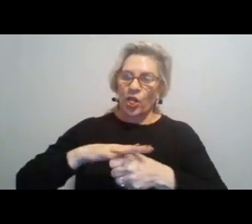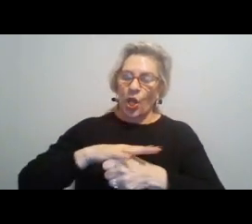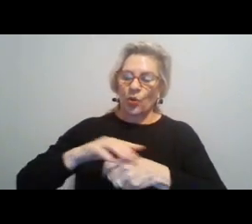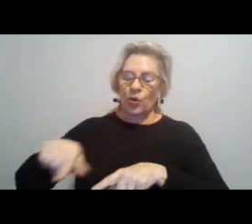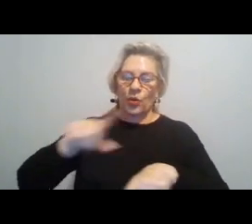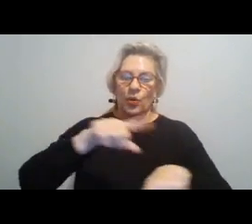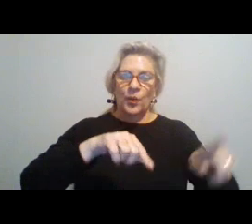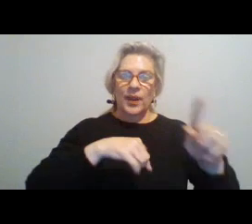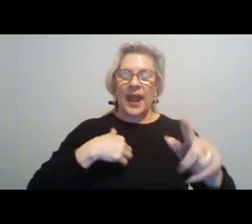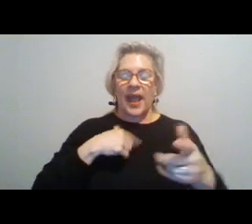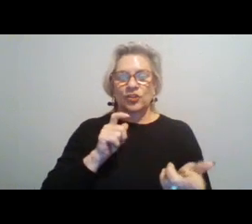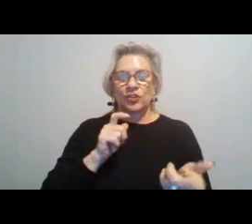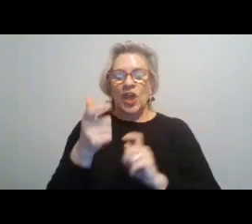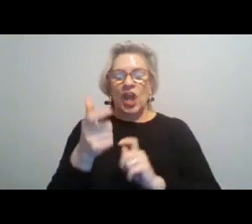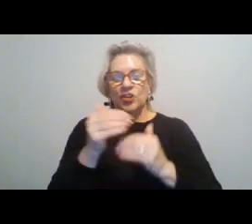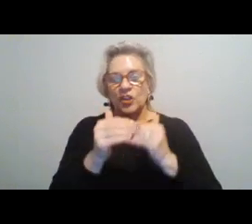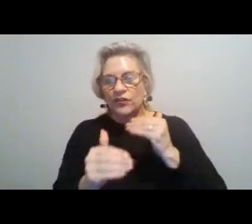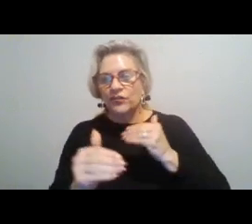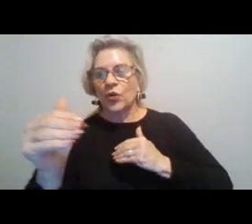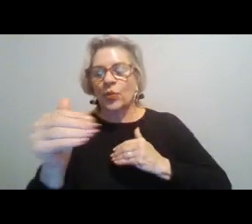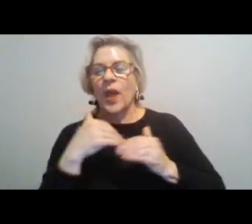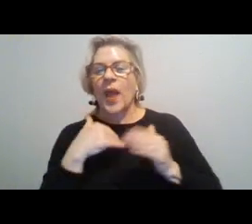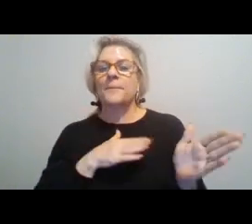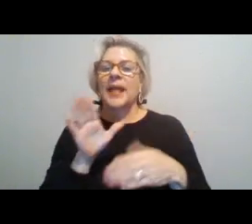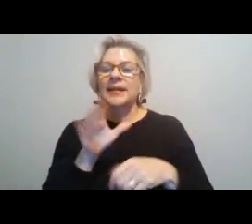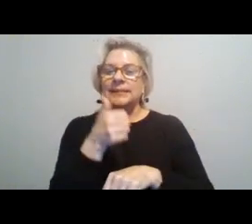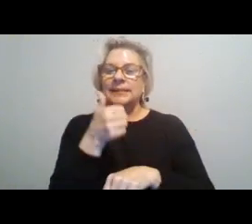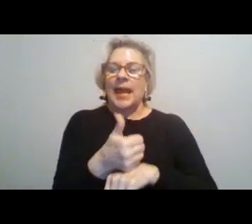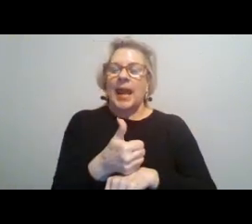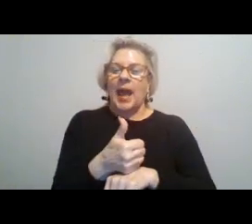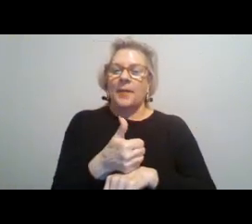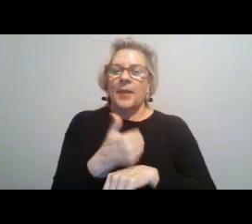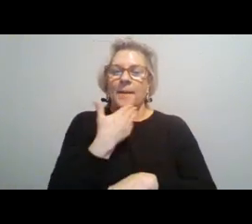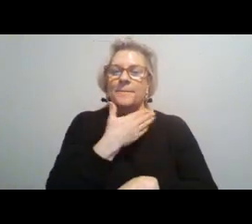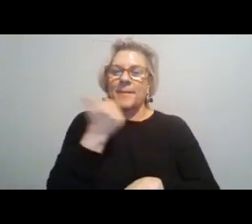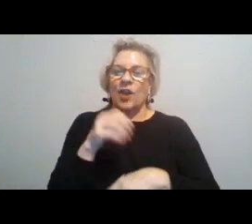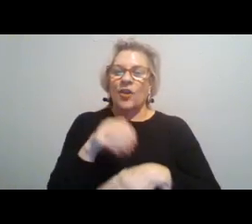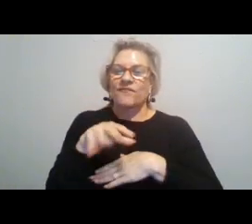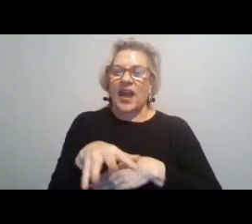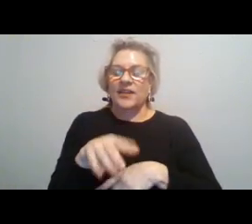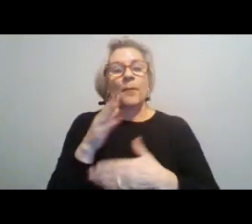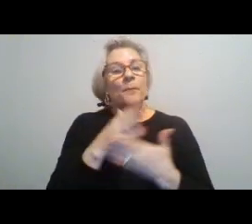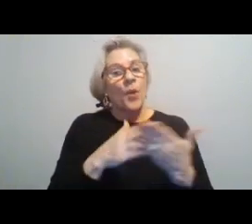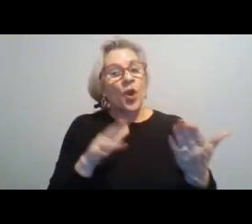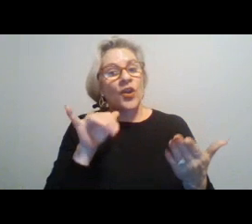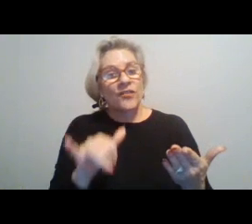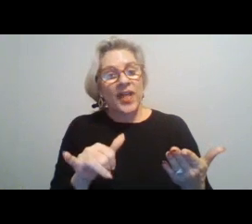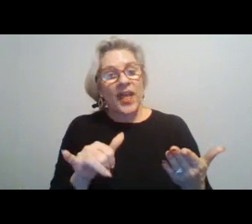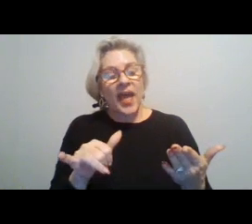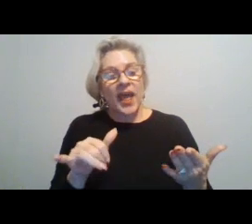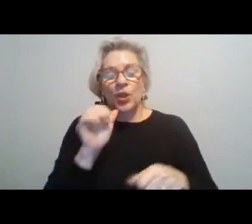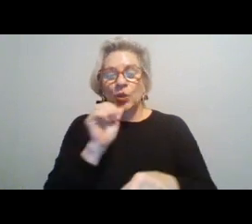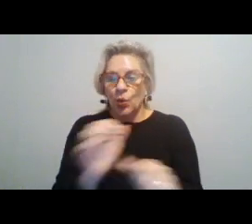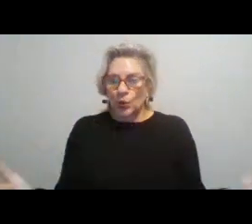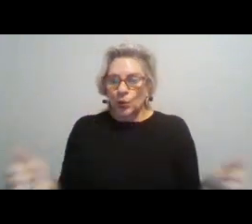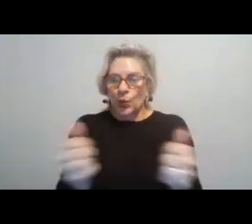meaningful change and go forth and have plans that we think will be more effective. And part of that comes with the collaboration